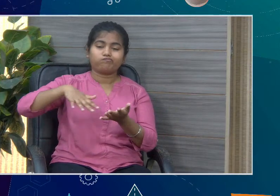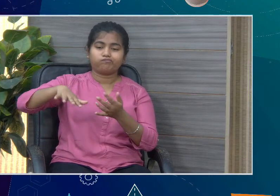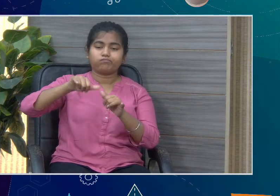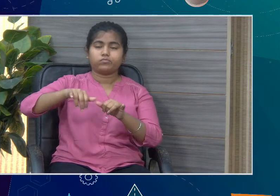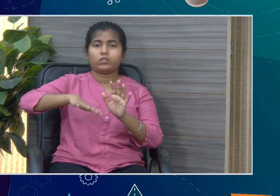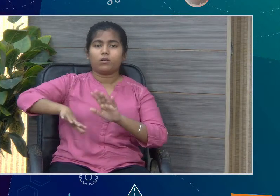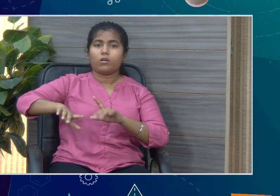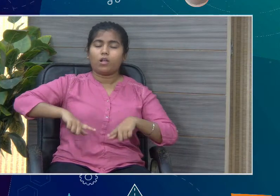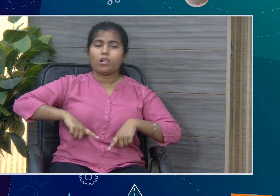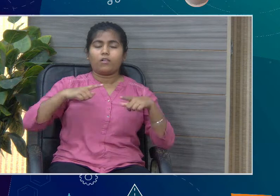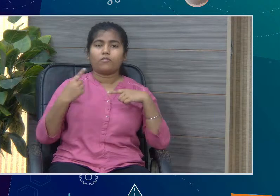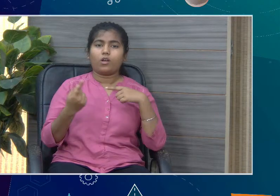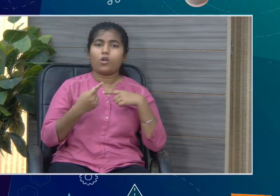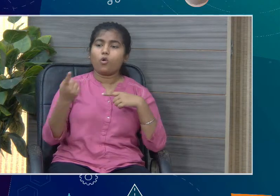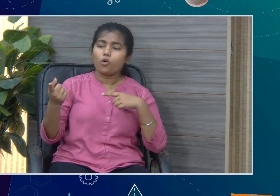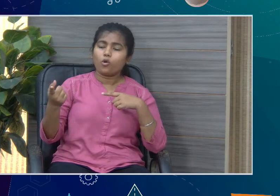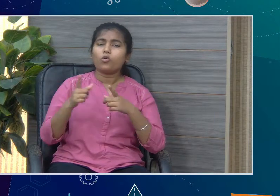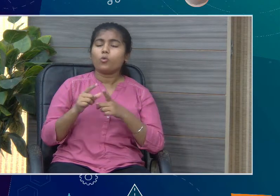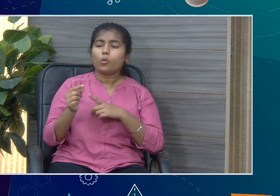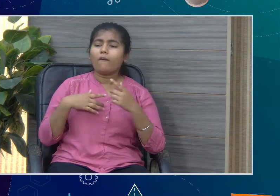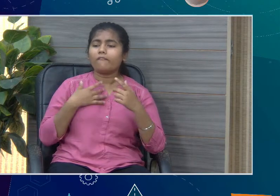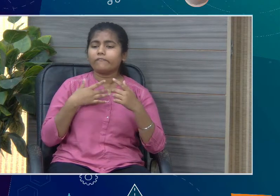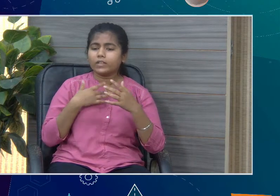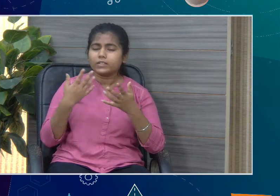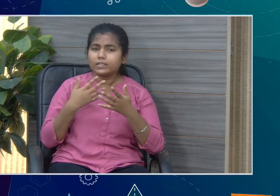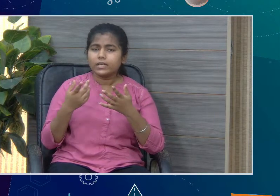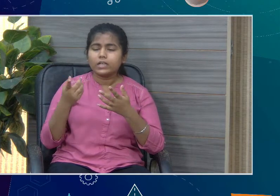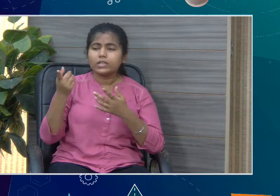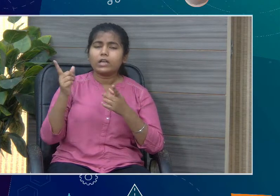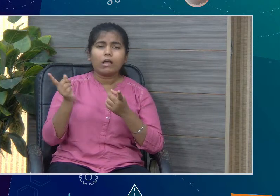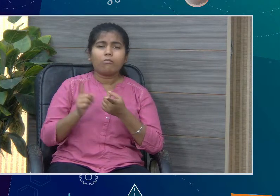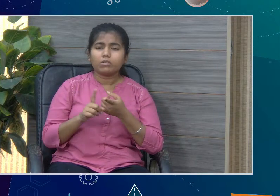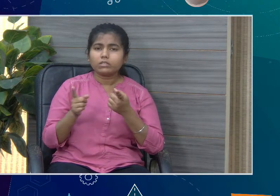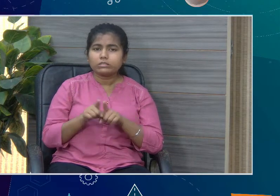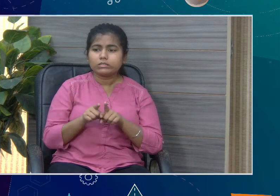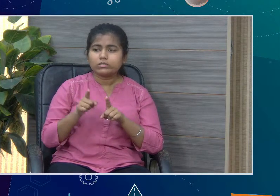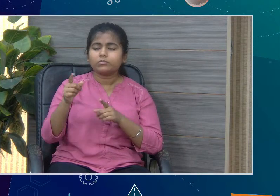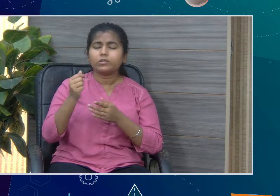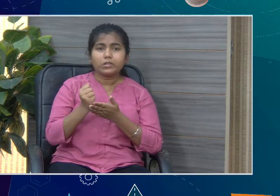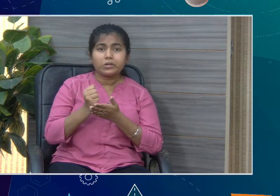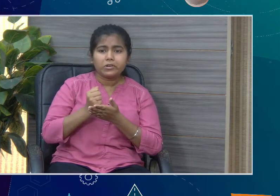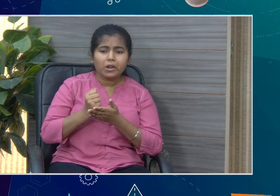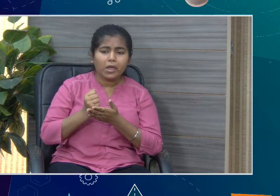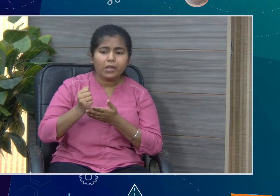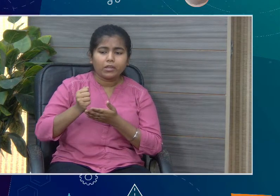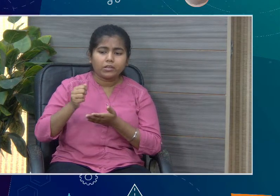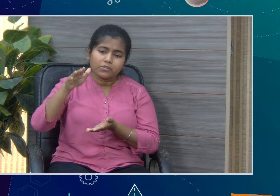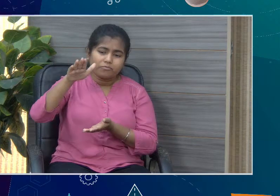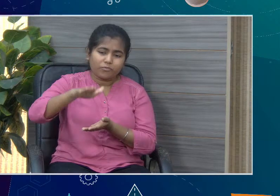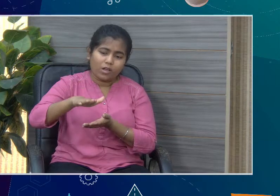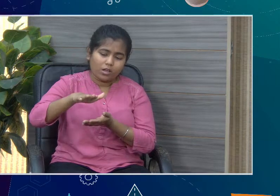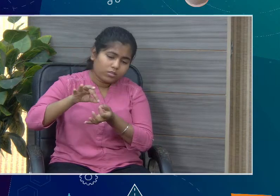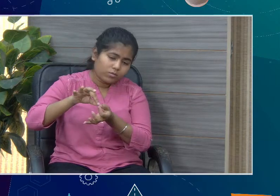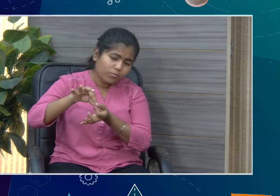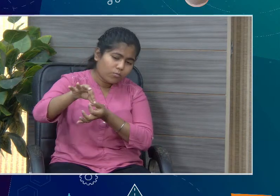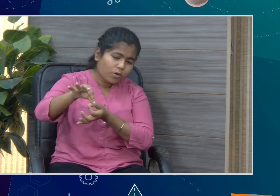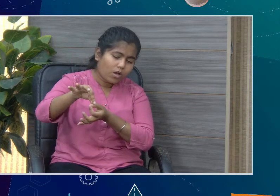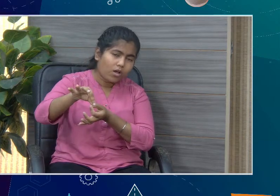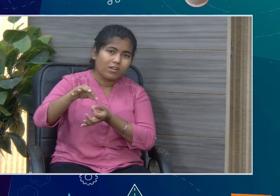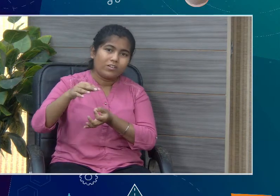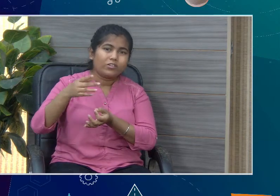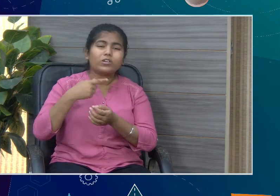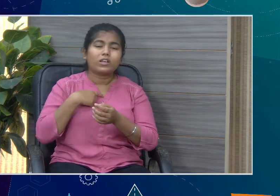was measuring the size. There's an incident that he tries to measure the size of that foot with his own